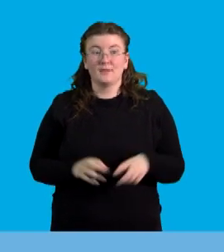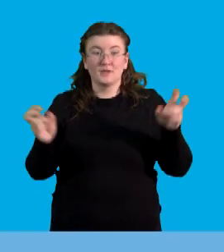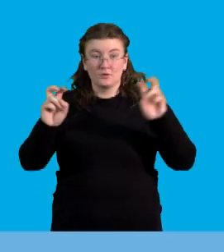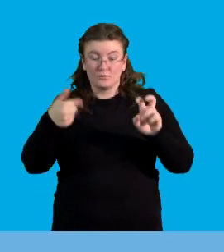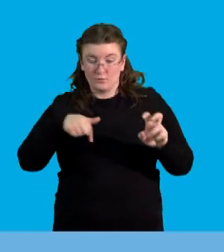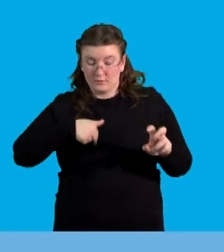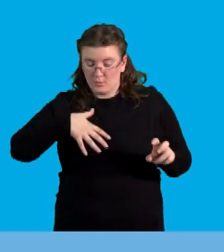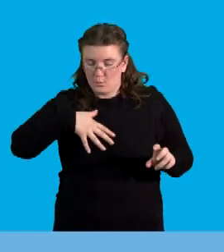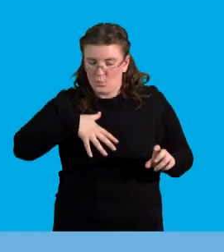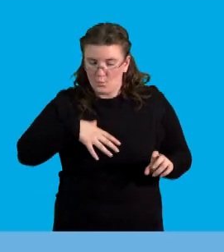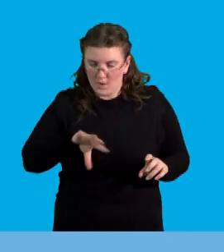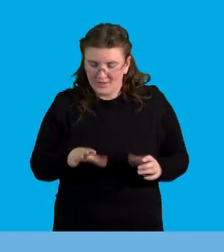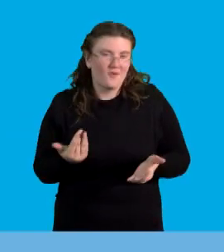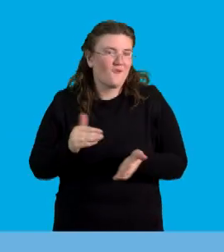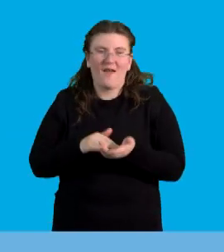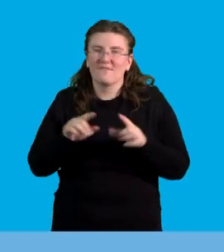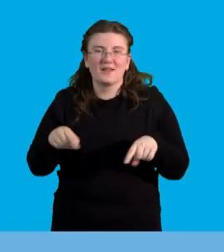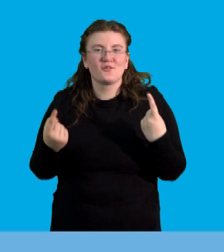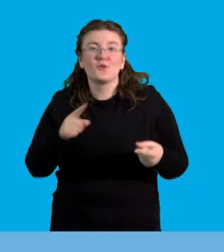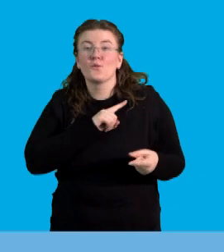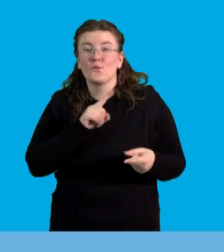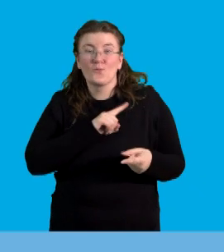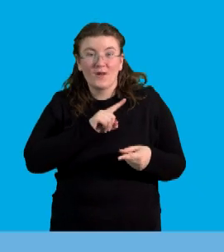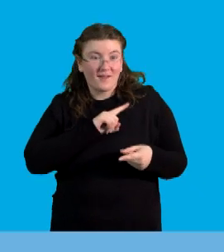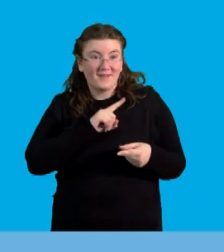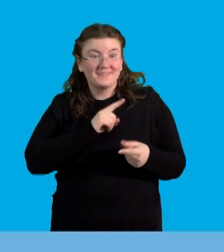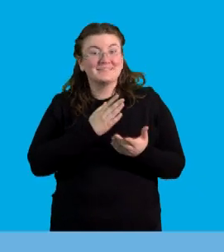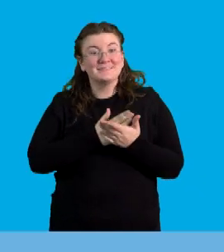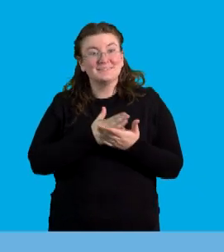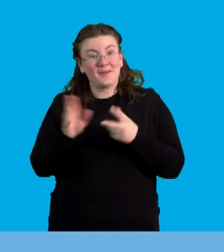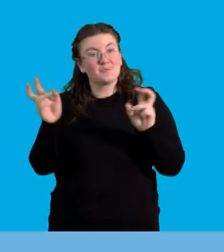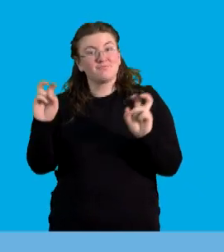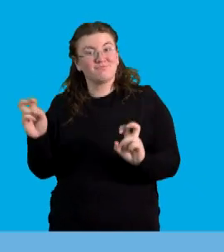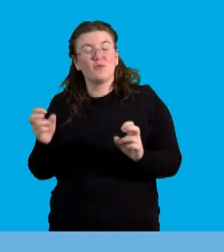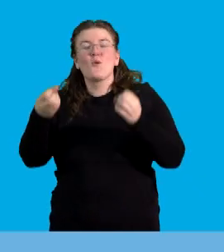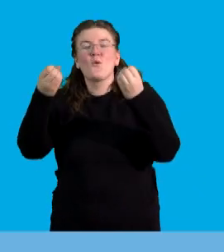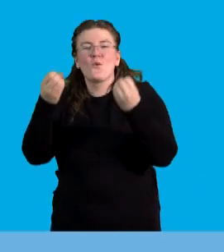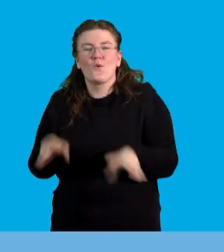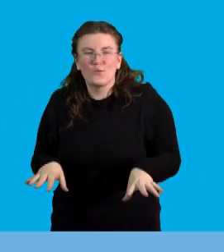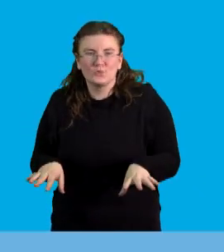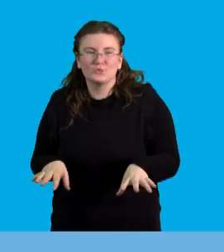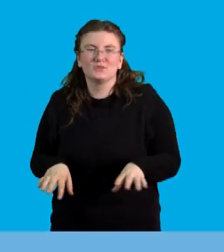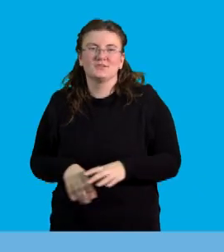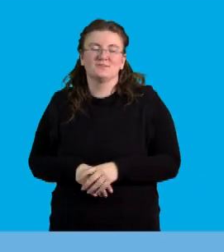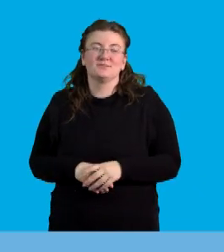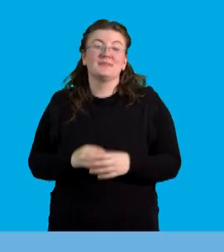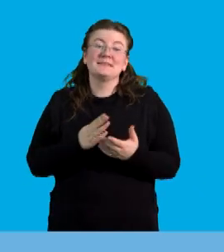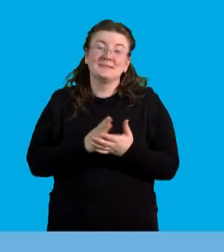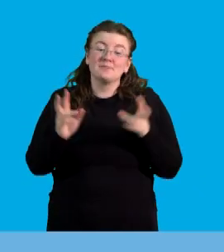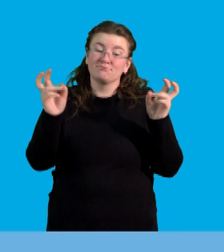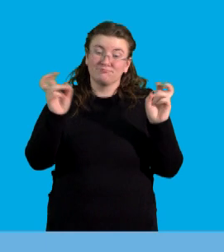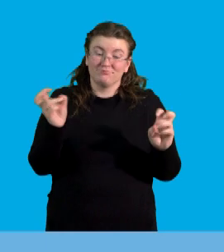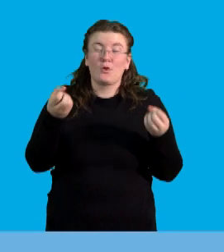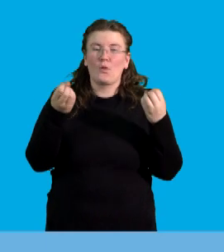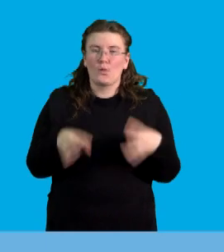So the energy that we want will not be the energy that we get, because some of the energy is going to be lost or wasted. So some